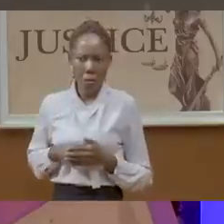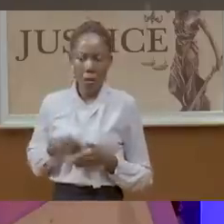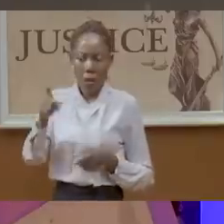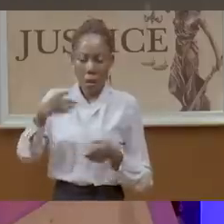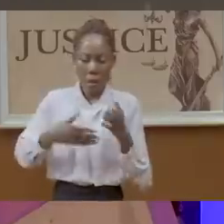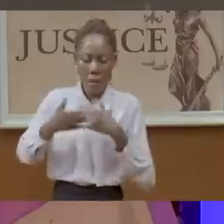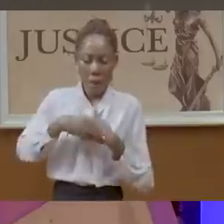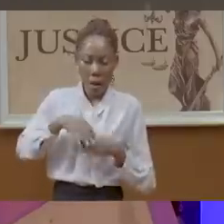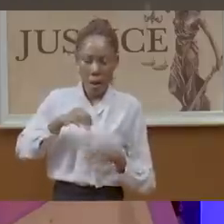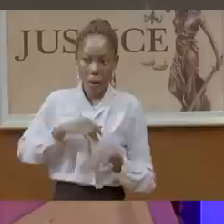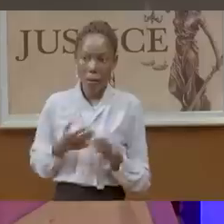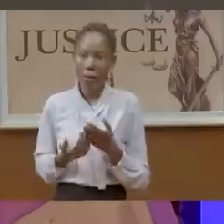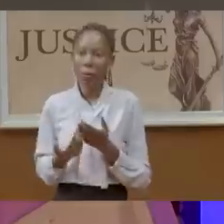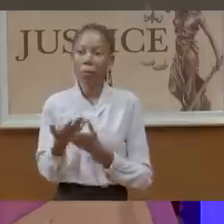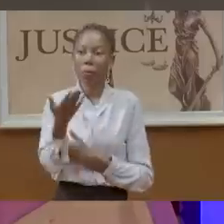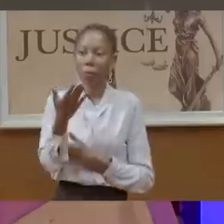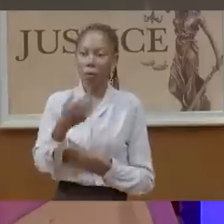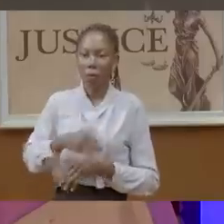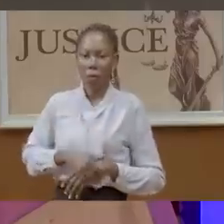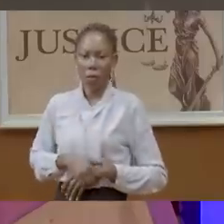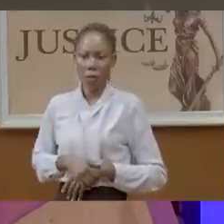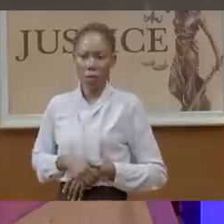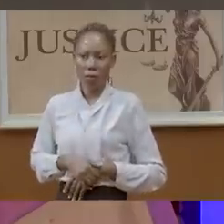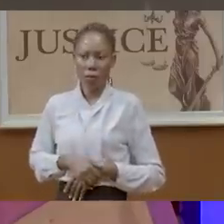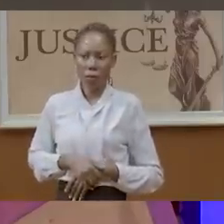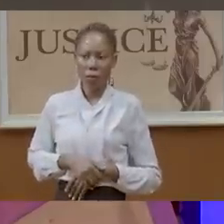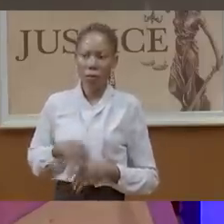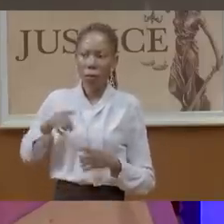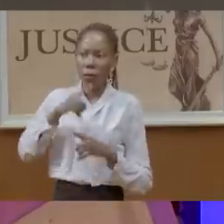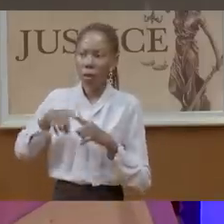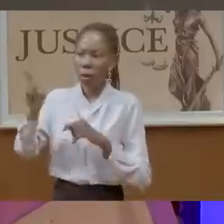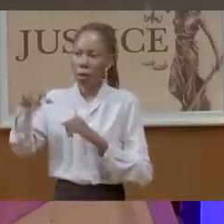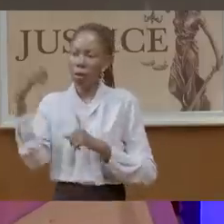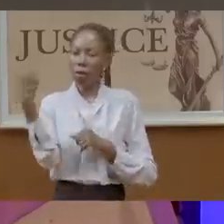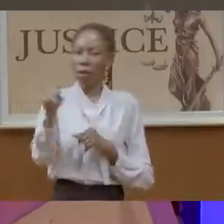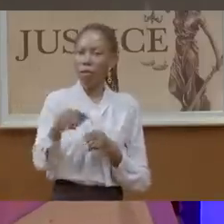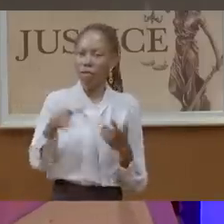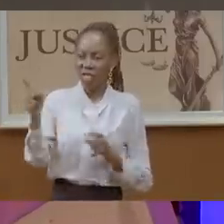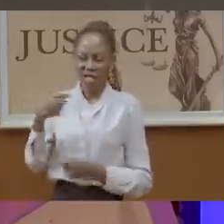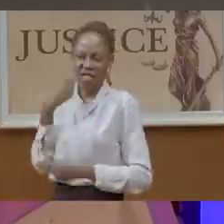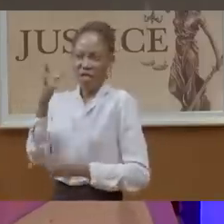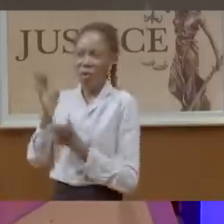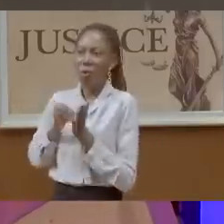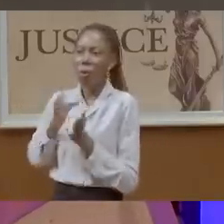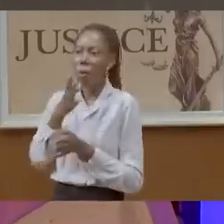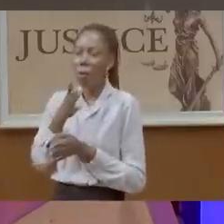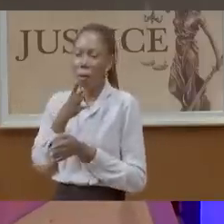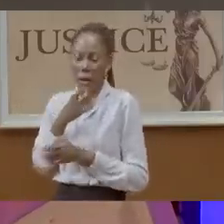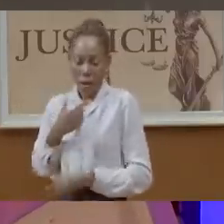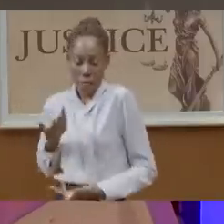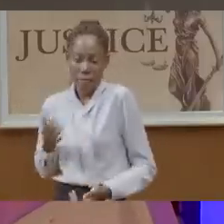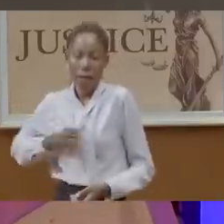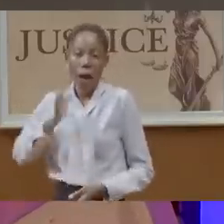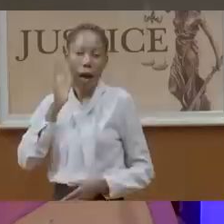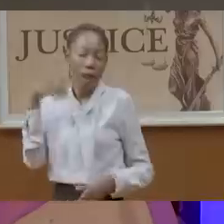mother. If I went, he beat me finish. He went to tell the mother outside. I said, Moti, no, I've beaten her. I left. And I didn't